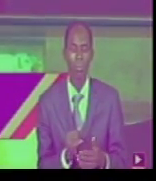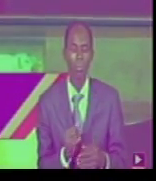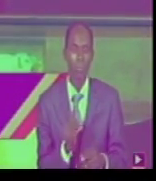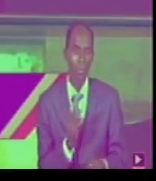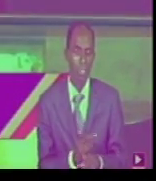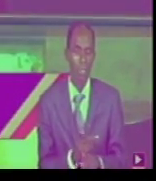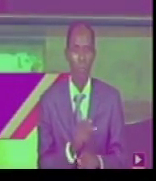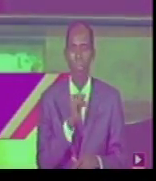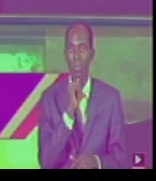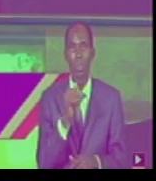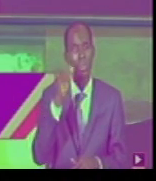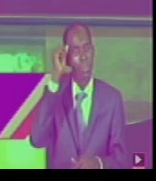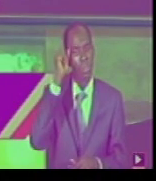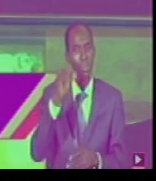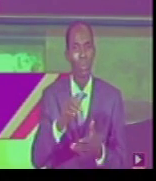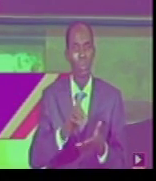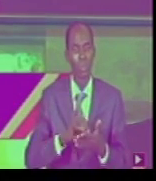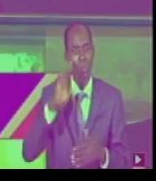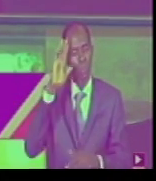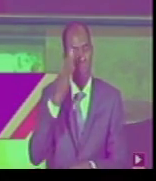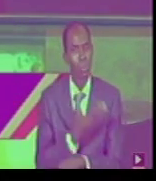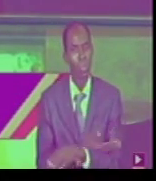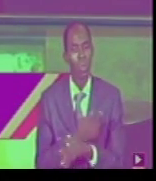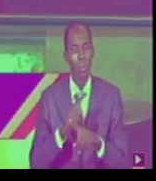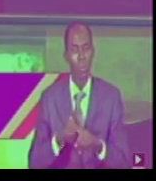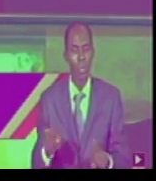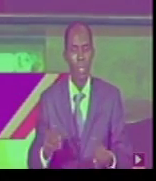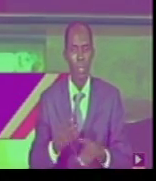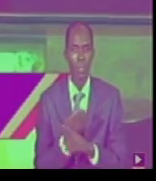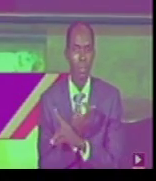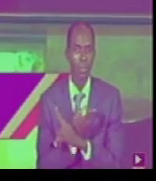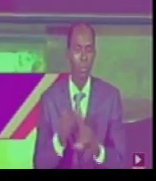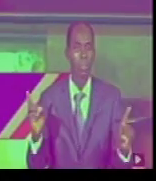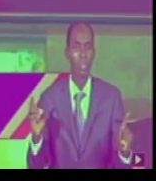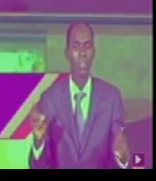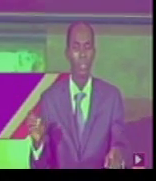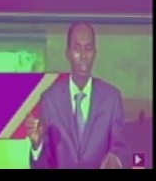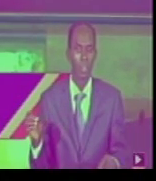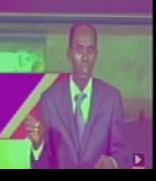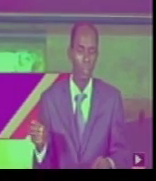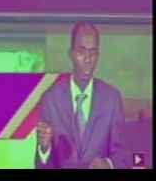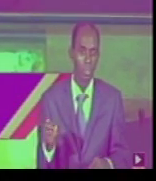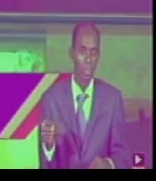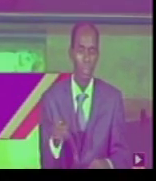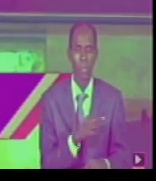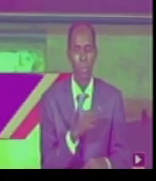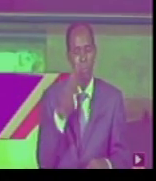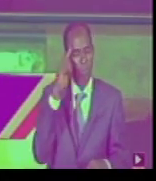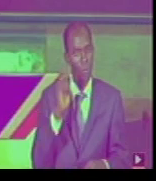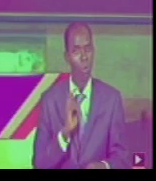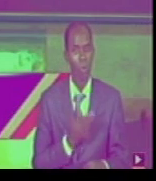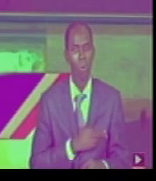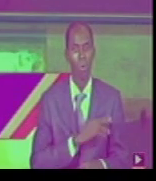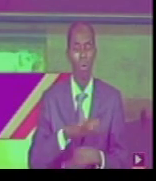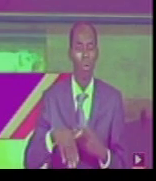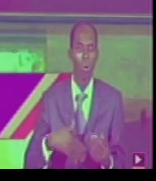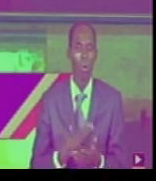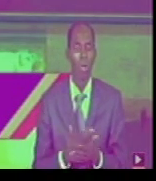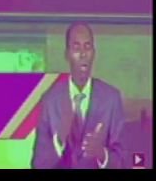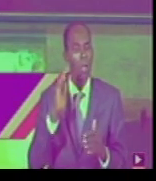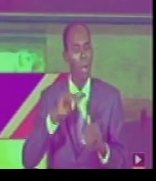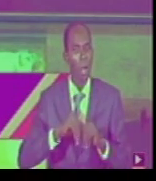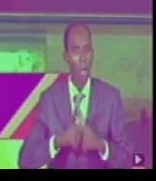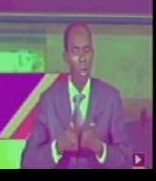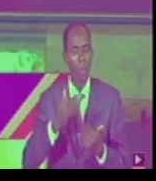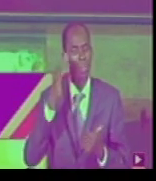son, but delivered him up for us all, how shall he not with